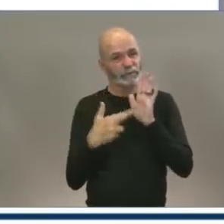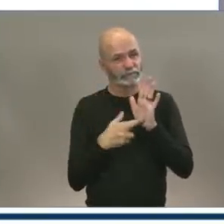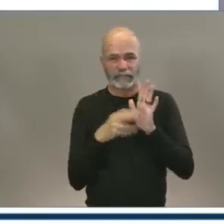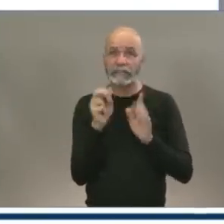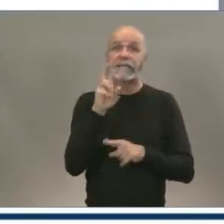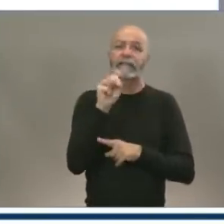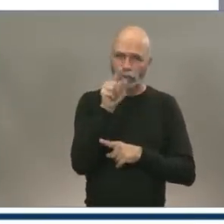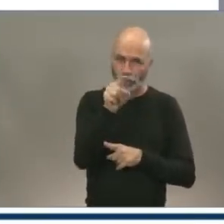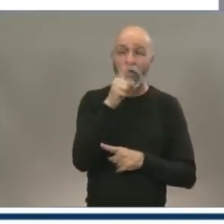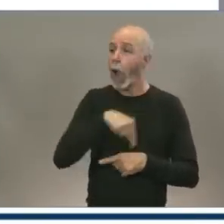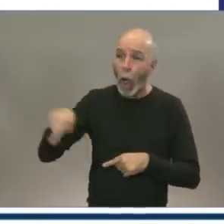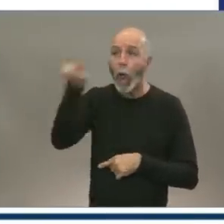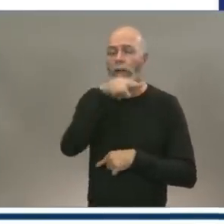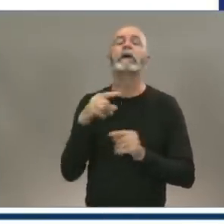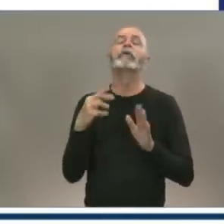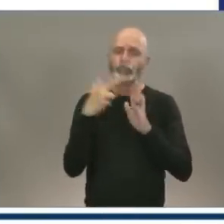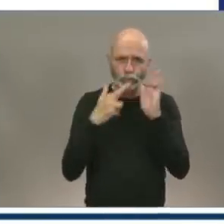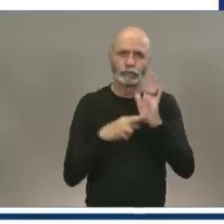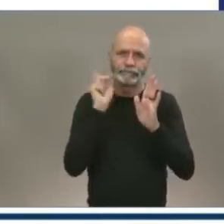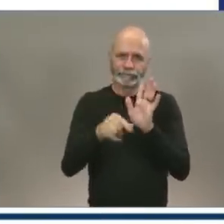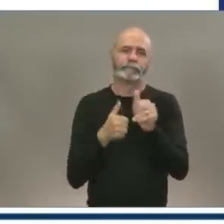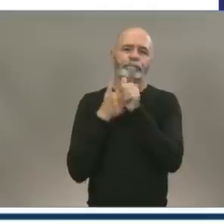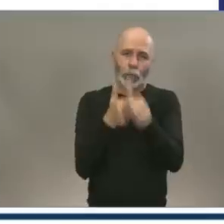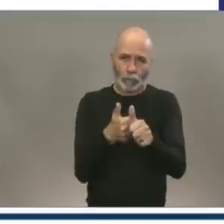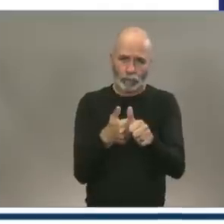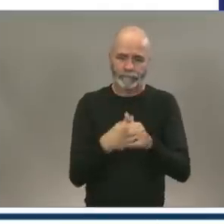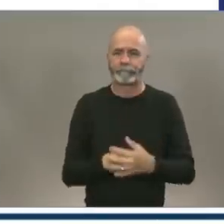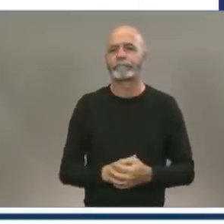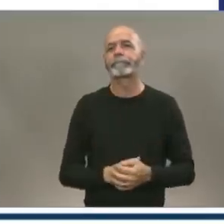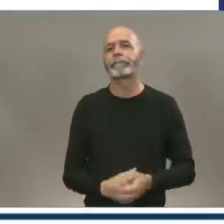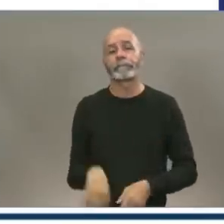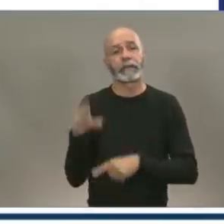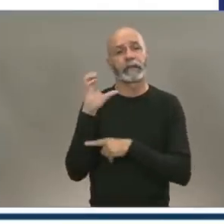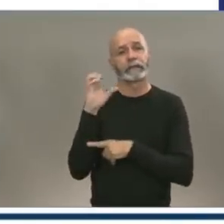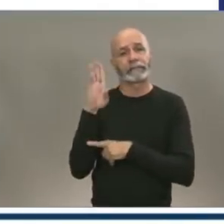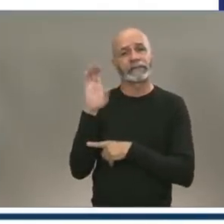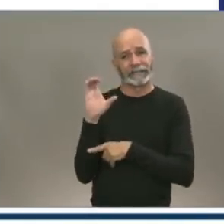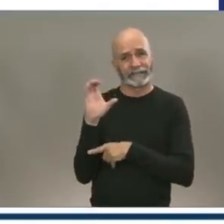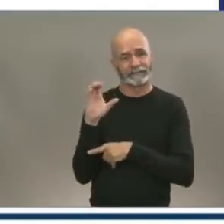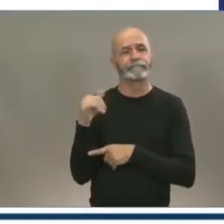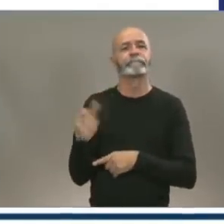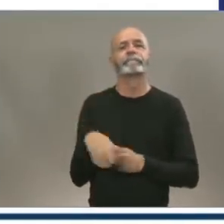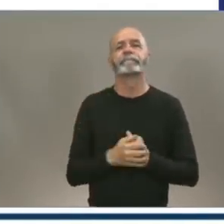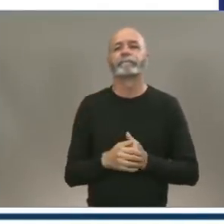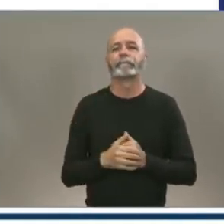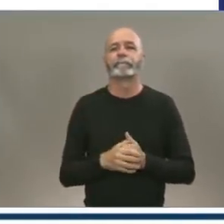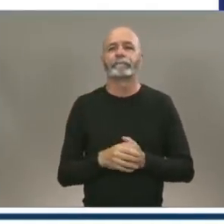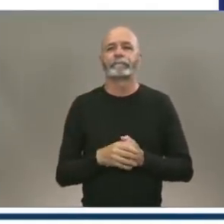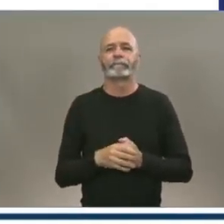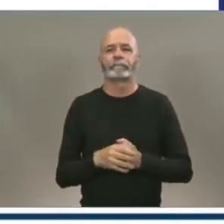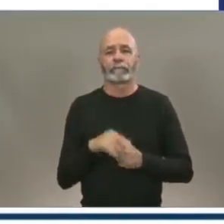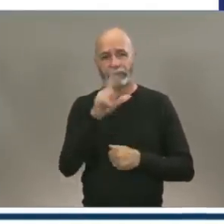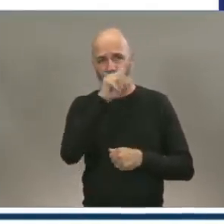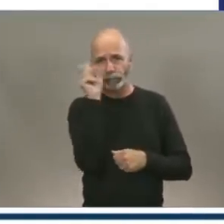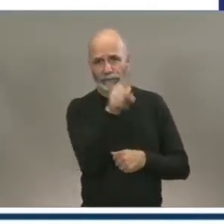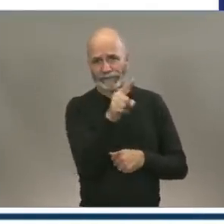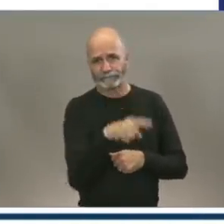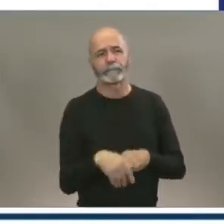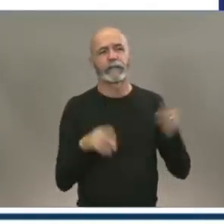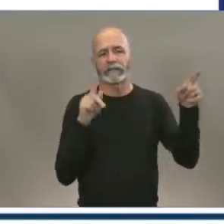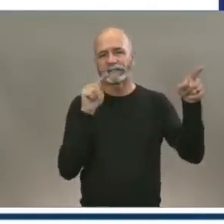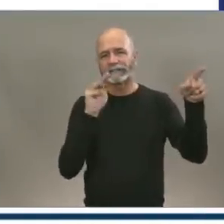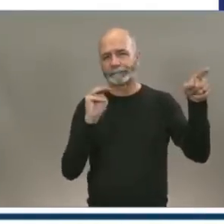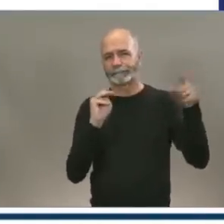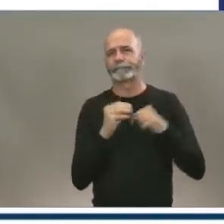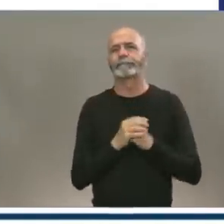on, we'll go to CBC's Preston Mulligan. Yeah, question for the Premier. Premier, I gather that you've